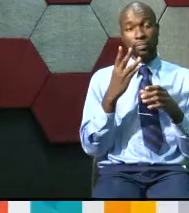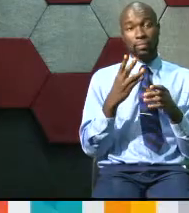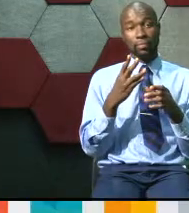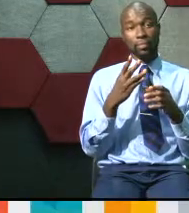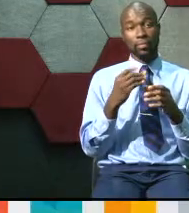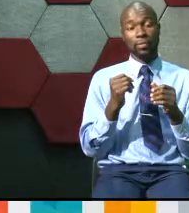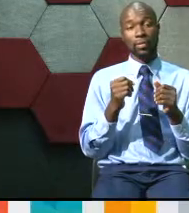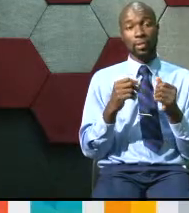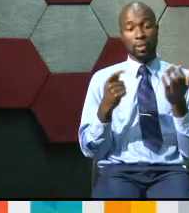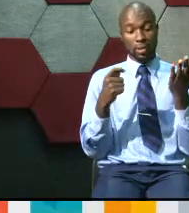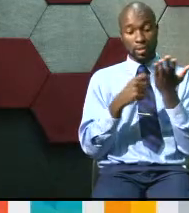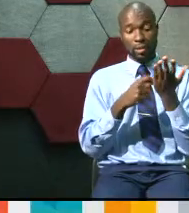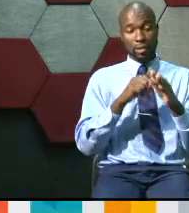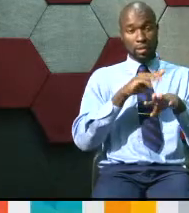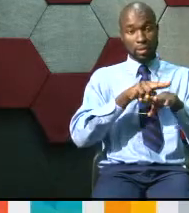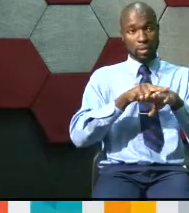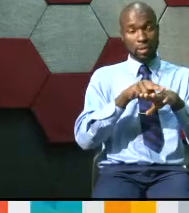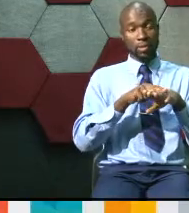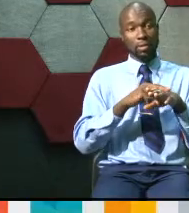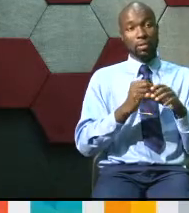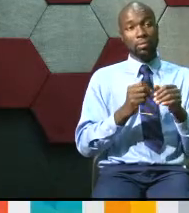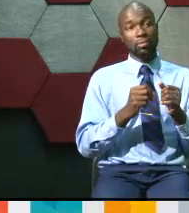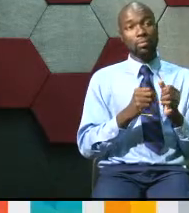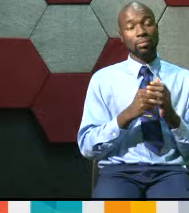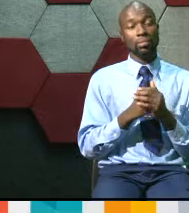and Technology Exhibition are